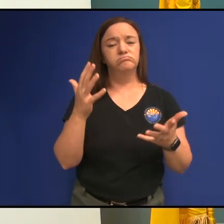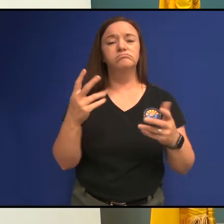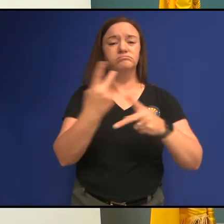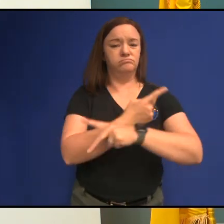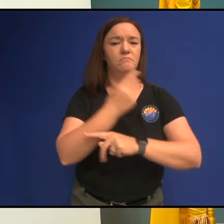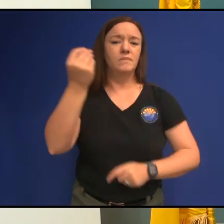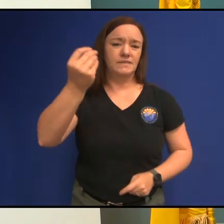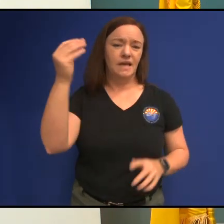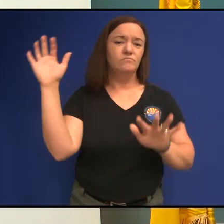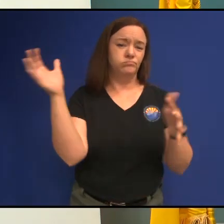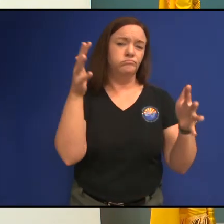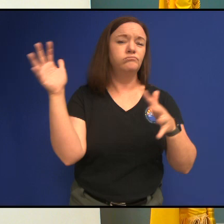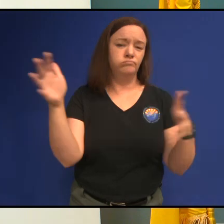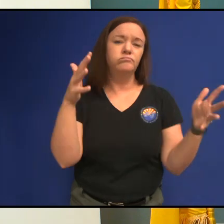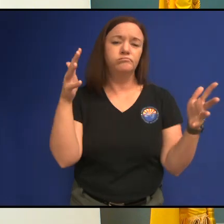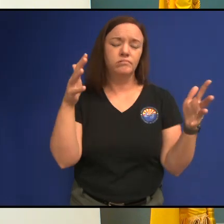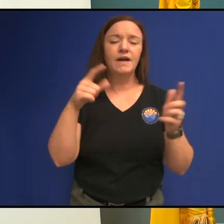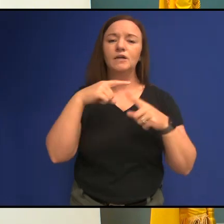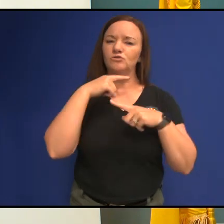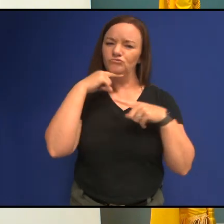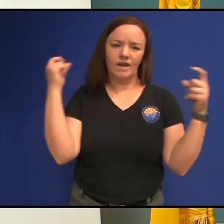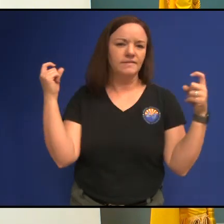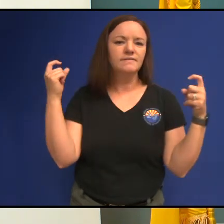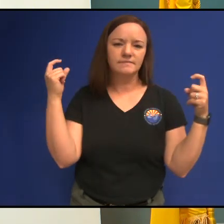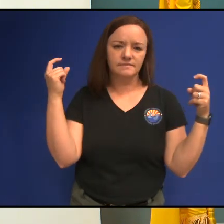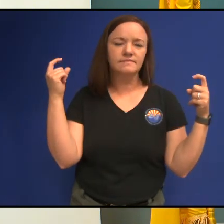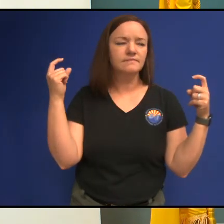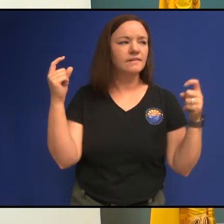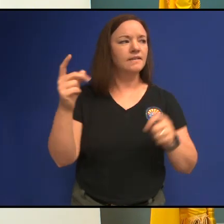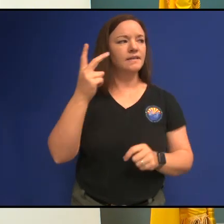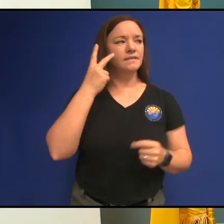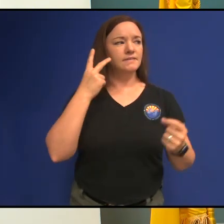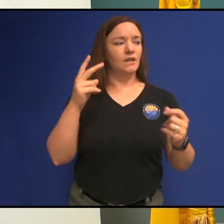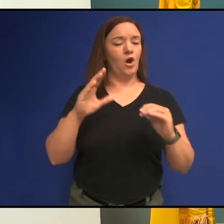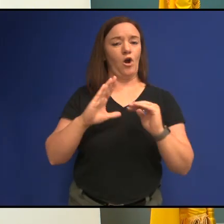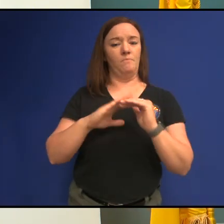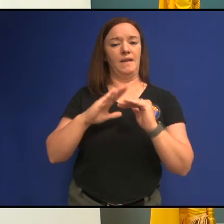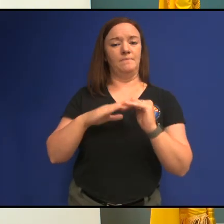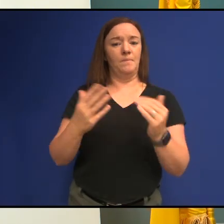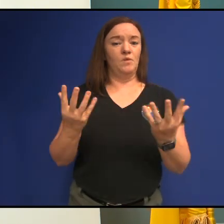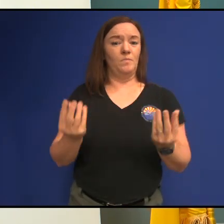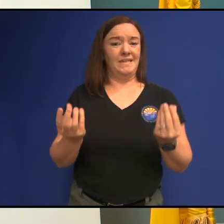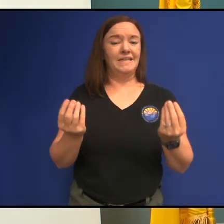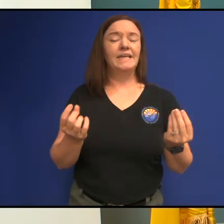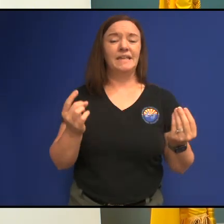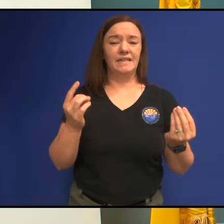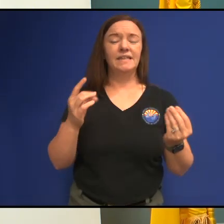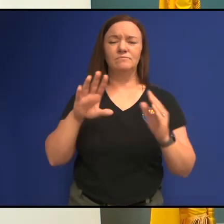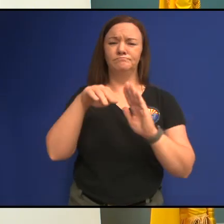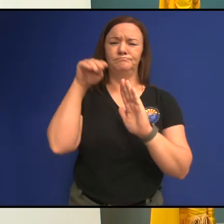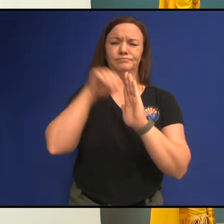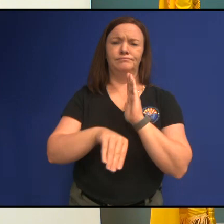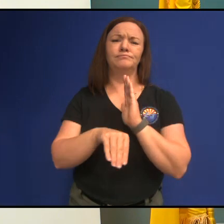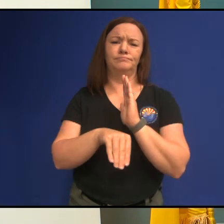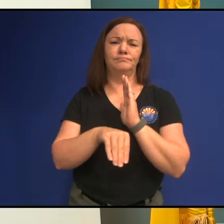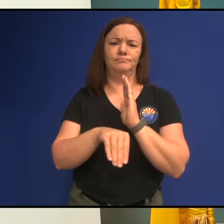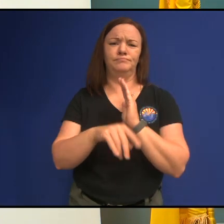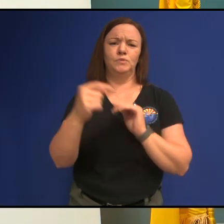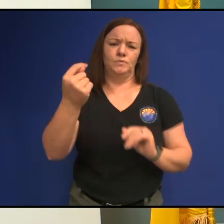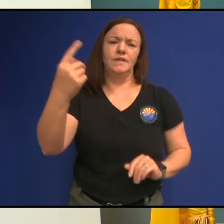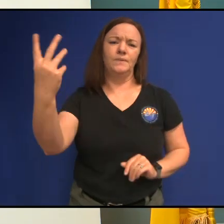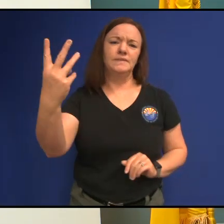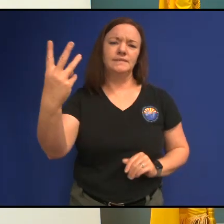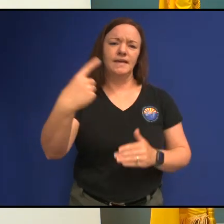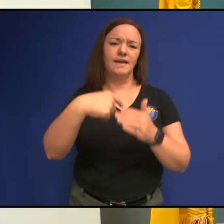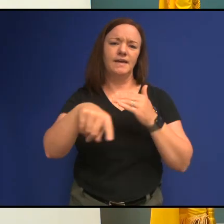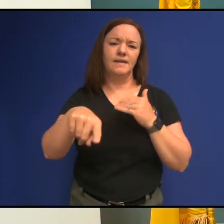on Monday. Really dry, and look at our humidity, minimum humidities really take a nosedive as we head into Tuesday and